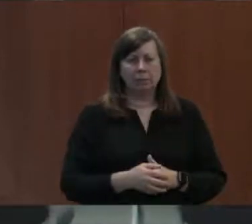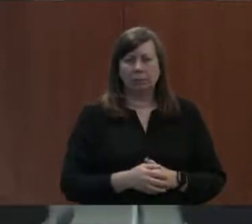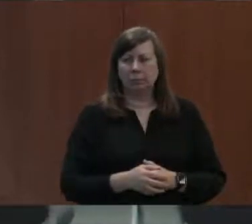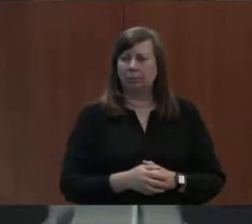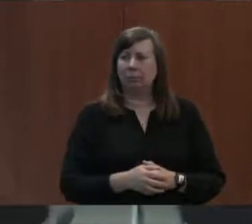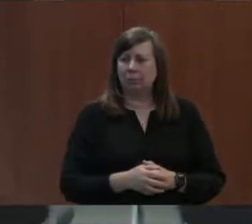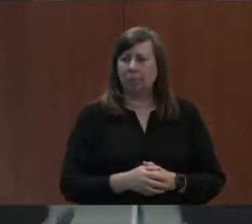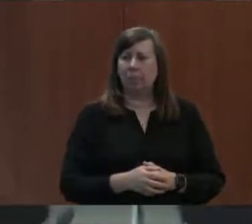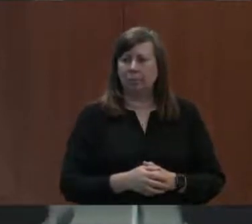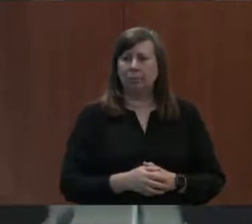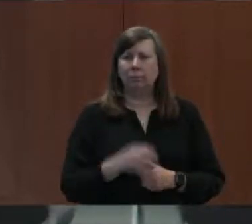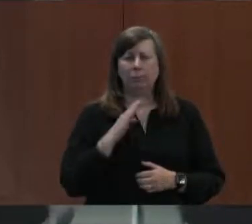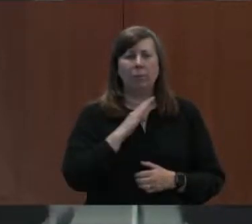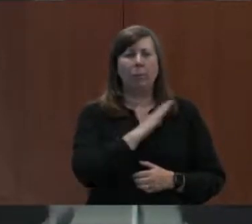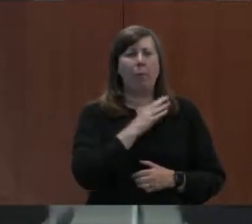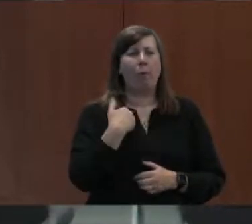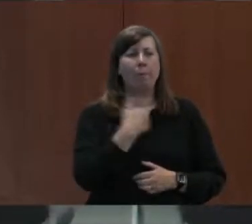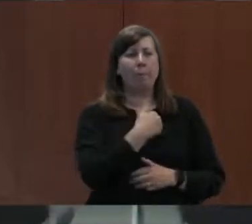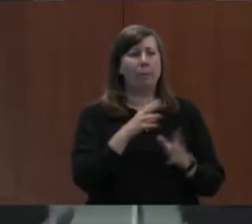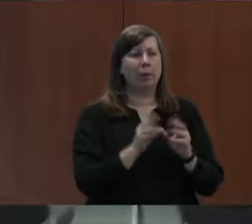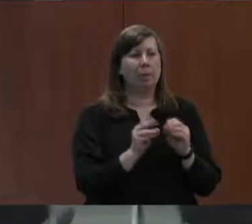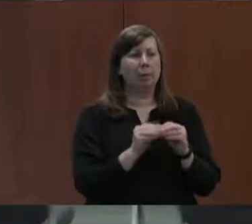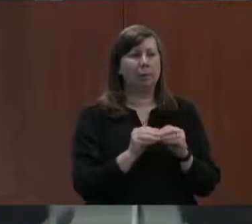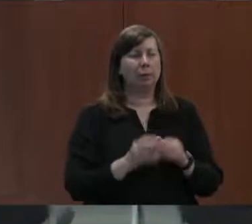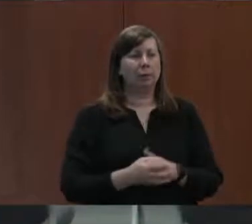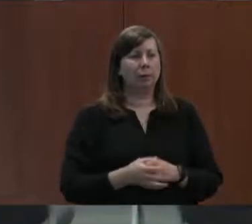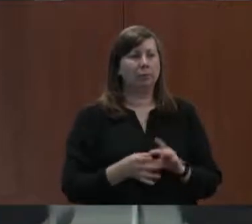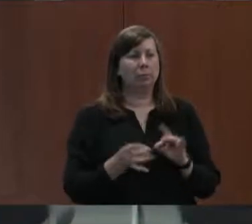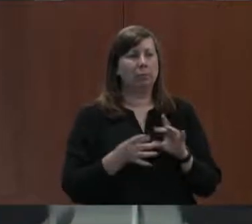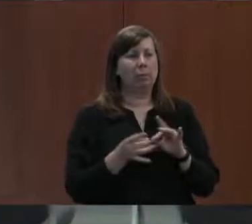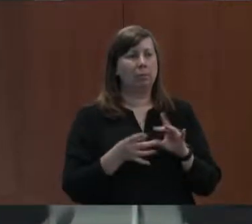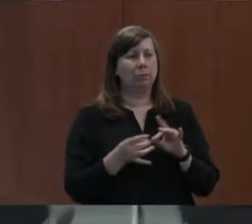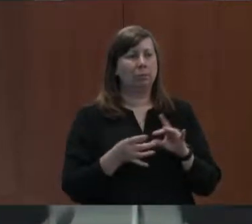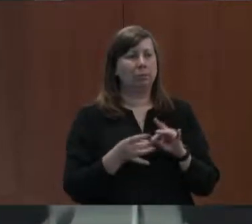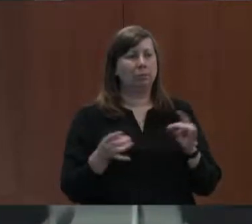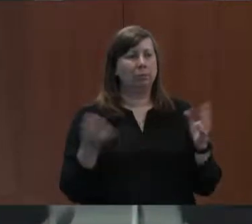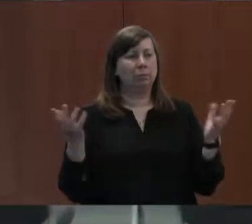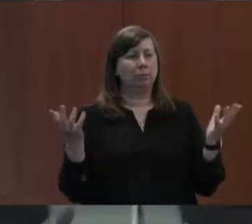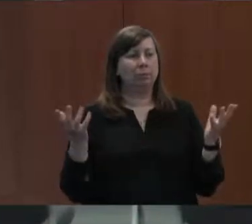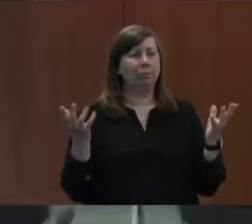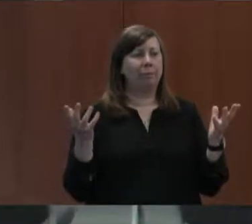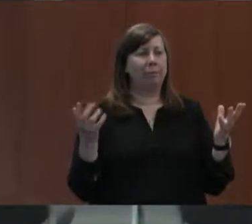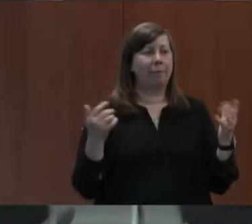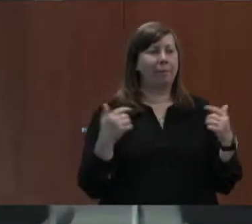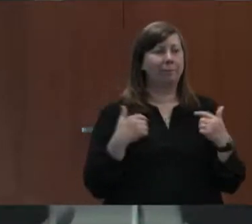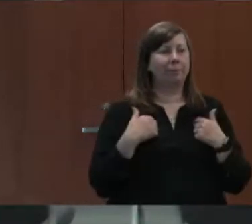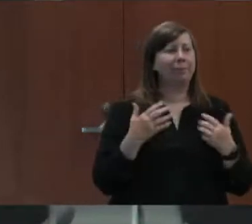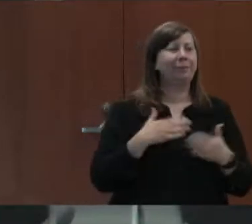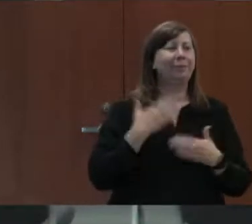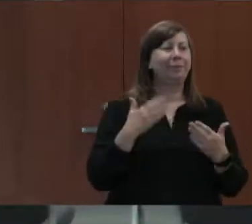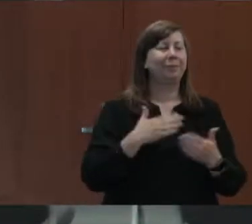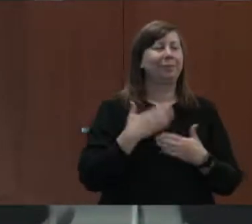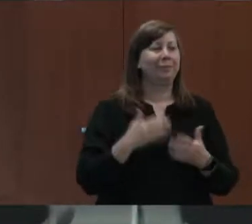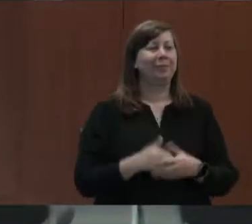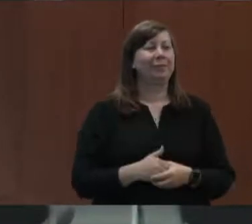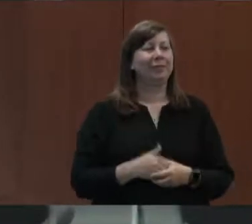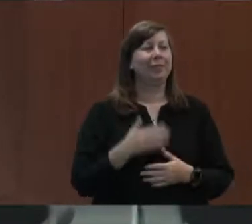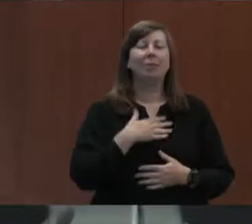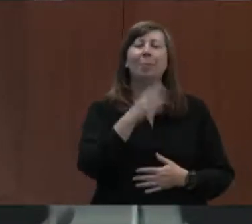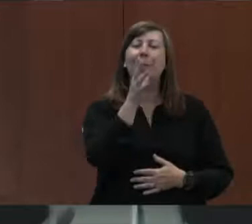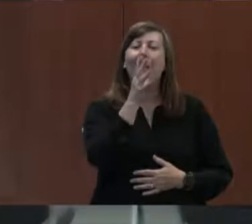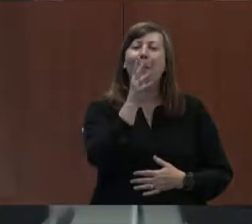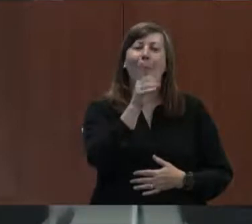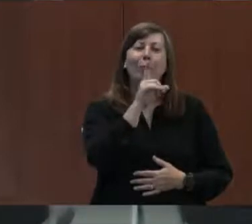All righty, board member comments. We'll start to my right again. I would be glad to. My mom